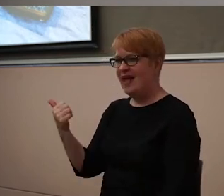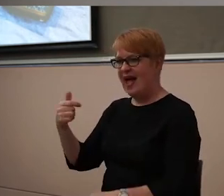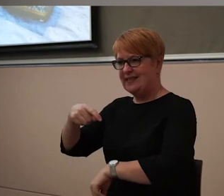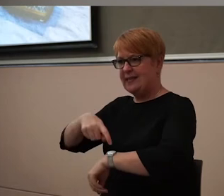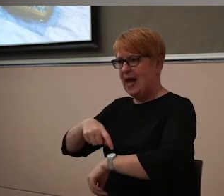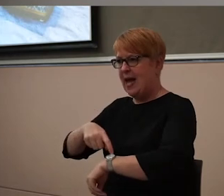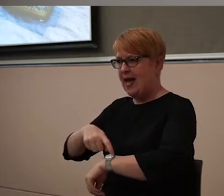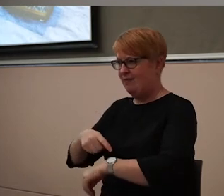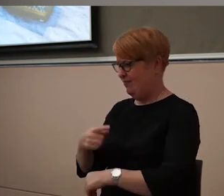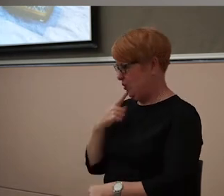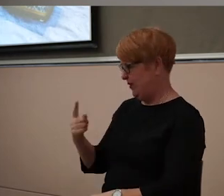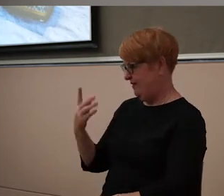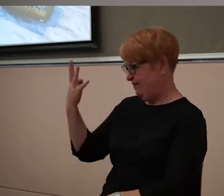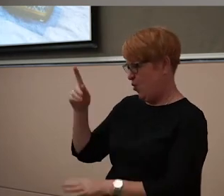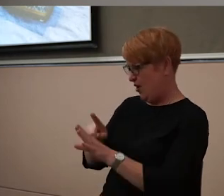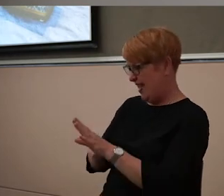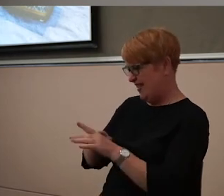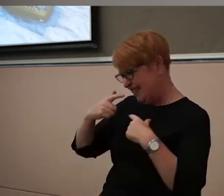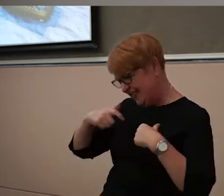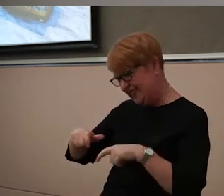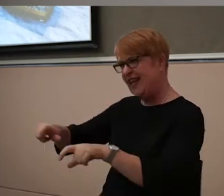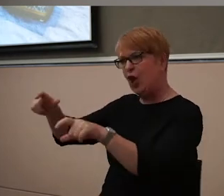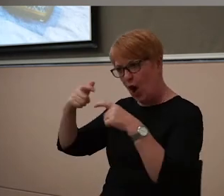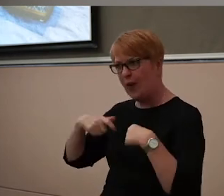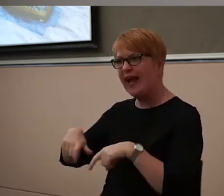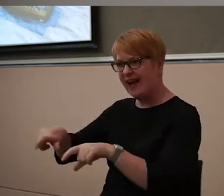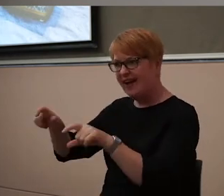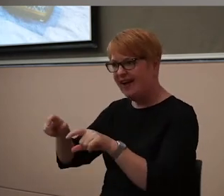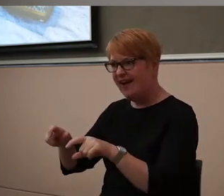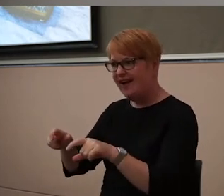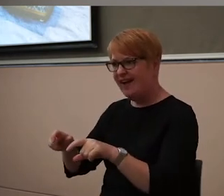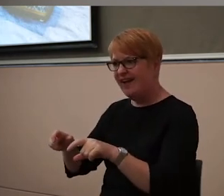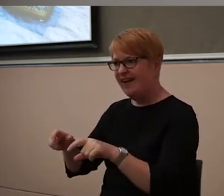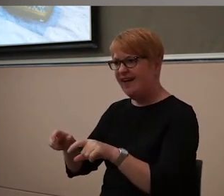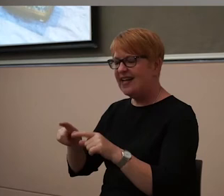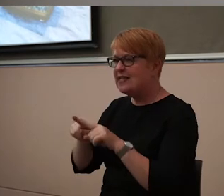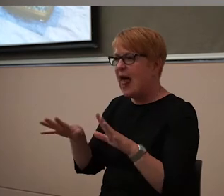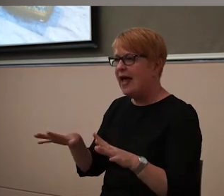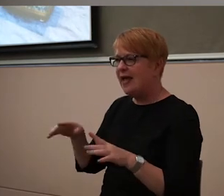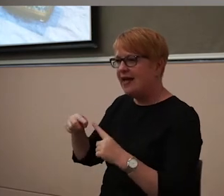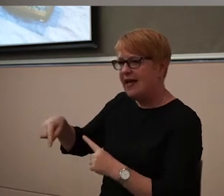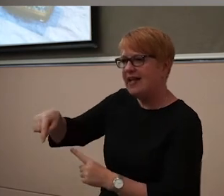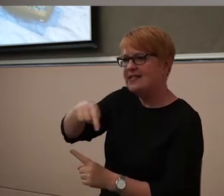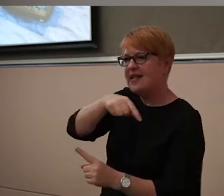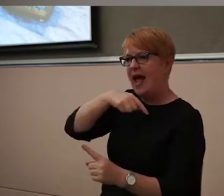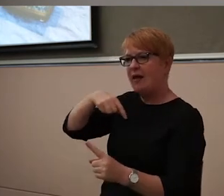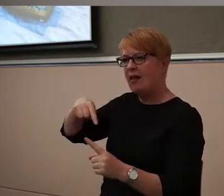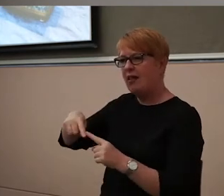I maybe want to, like, frame that context. And well, you've just done the framing, actually, because it's